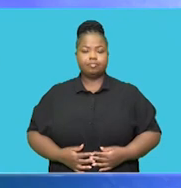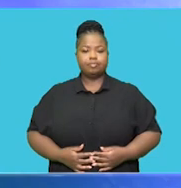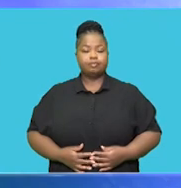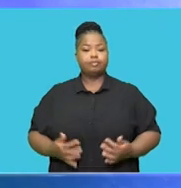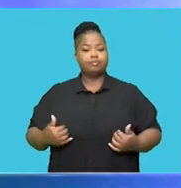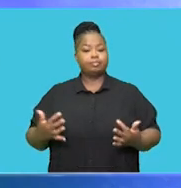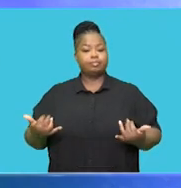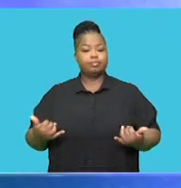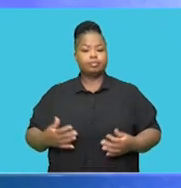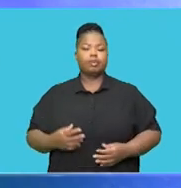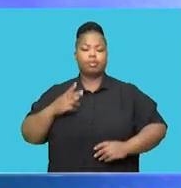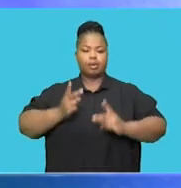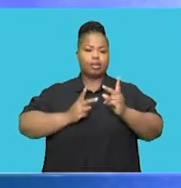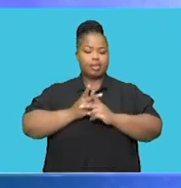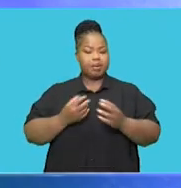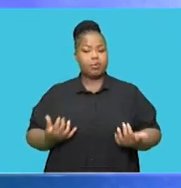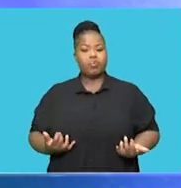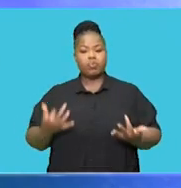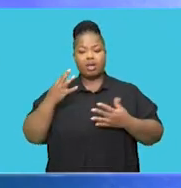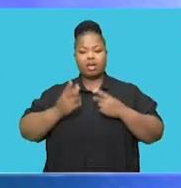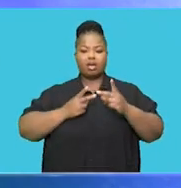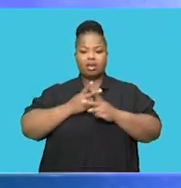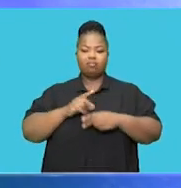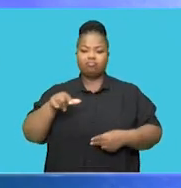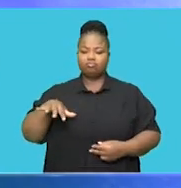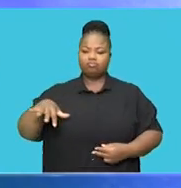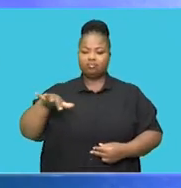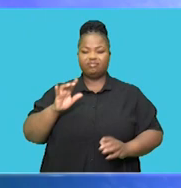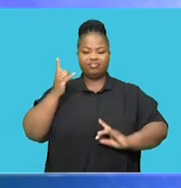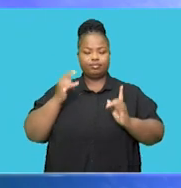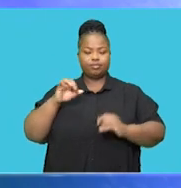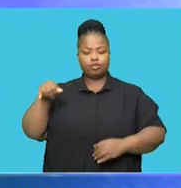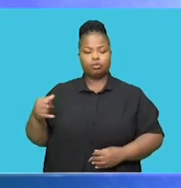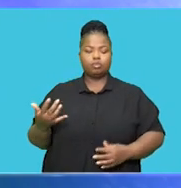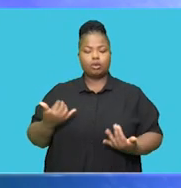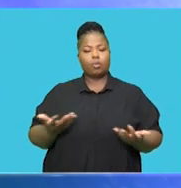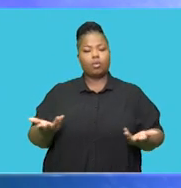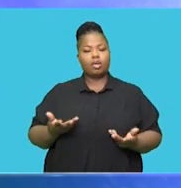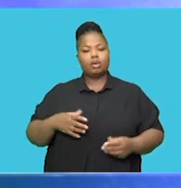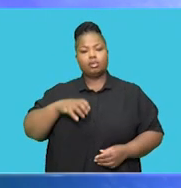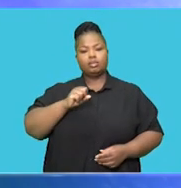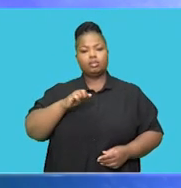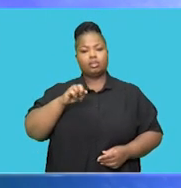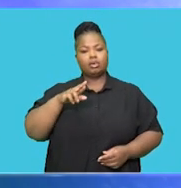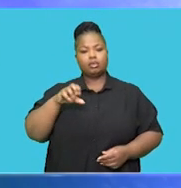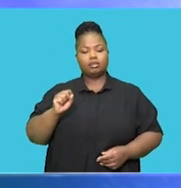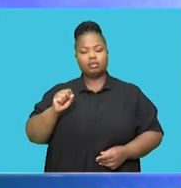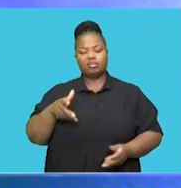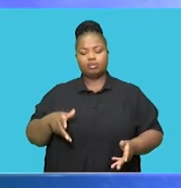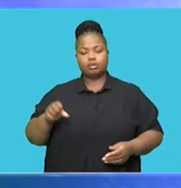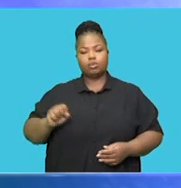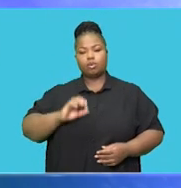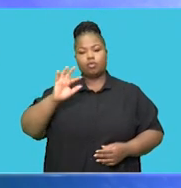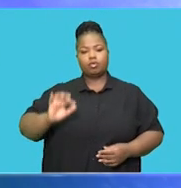Siqale ngelinqaku kuphinde kwaqhambuka omnye umlilo kumbindi wedolophu yase Goli kweli tyeli kwisakhiwo senkonzo zerhafu yoMzantsi Afrika